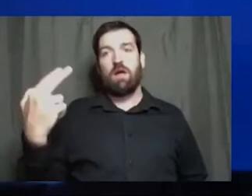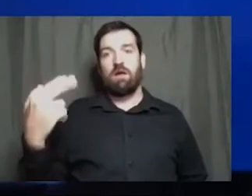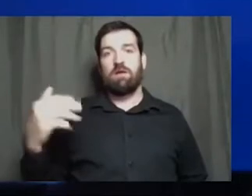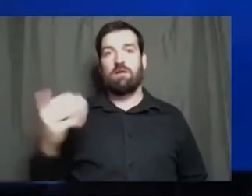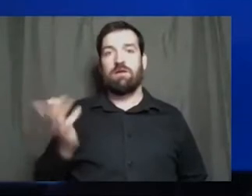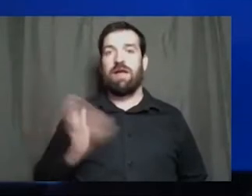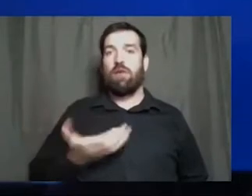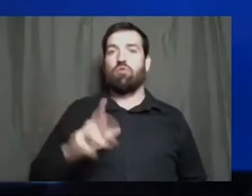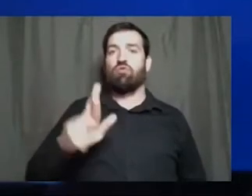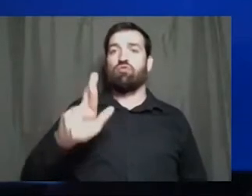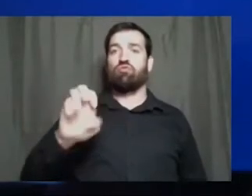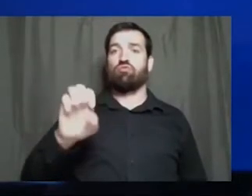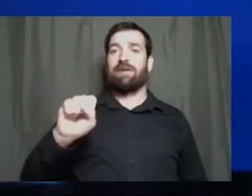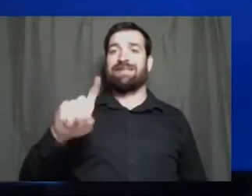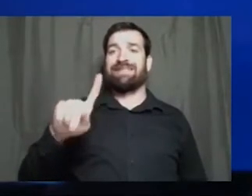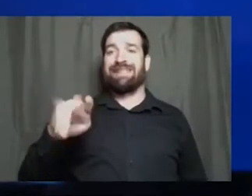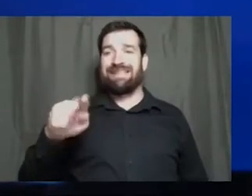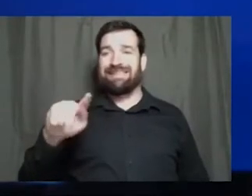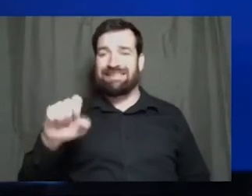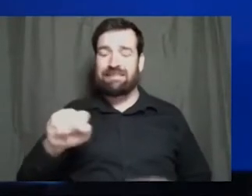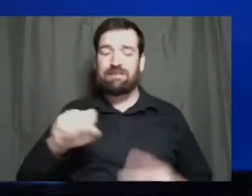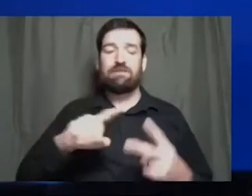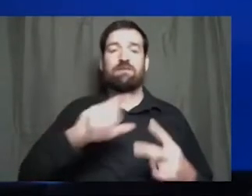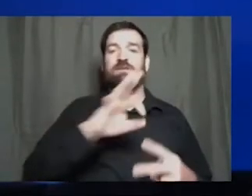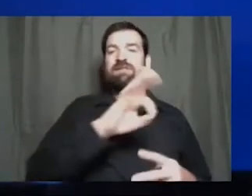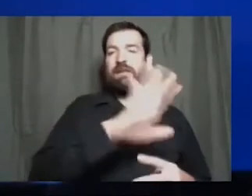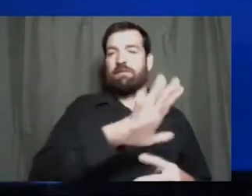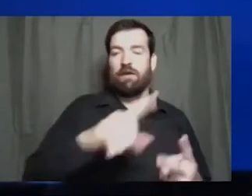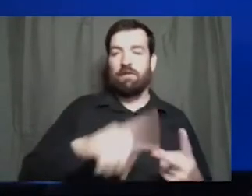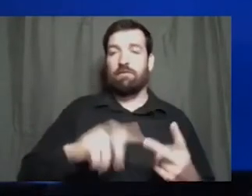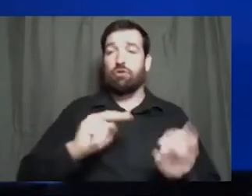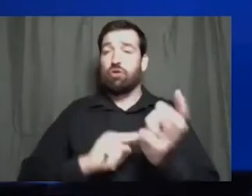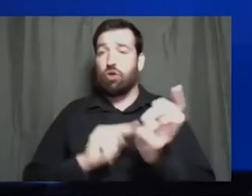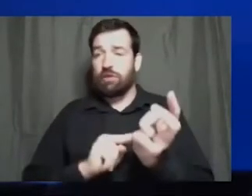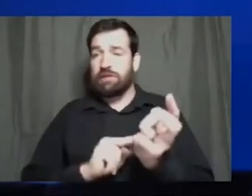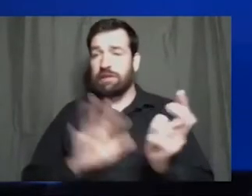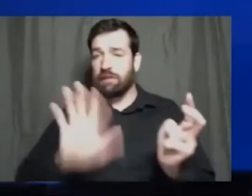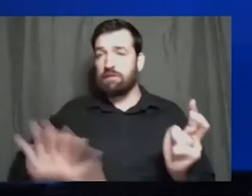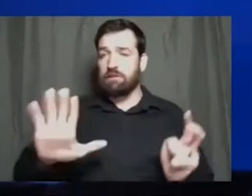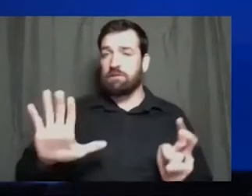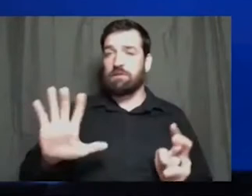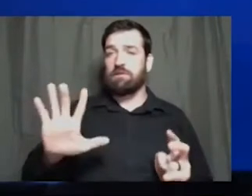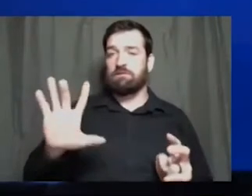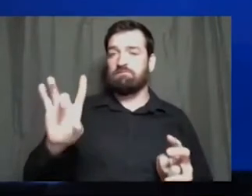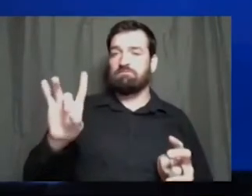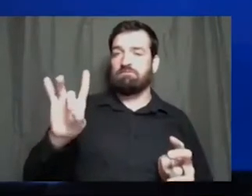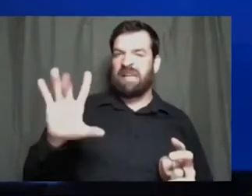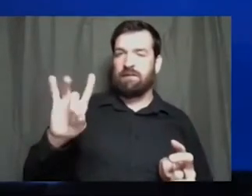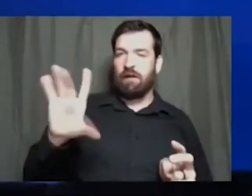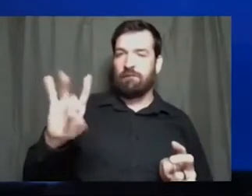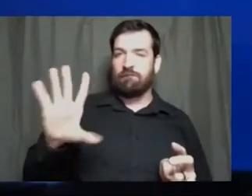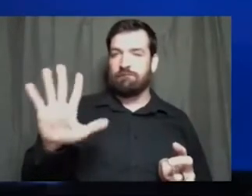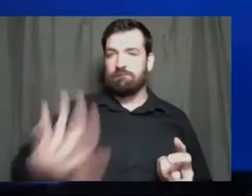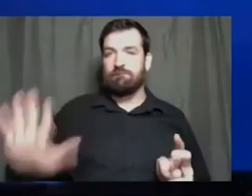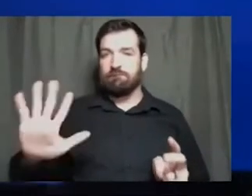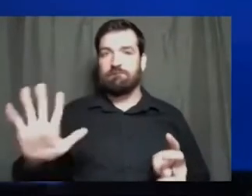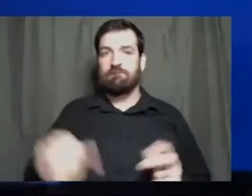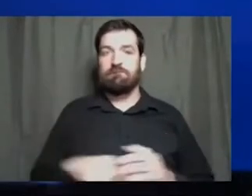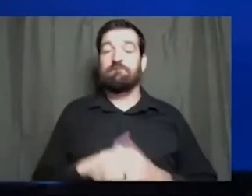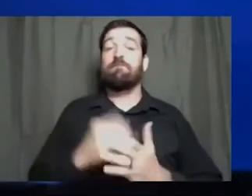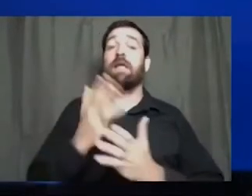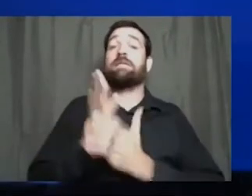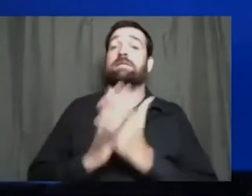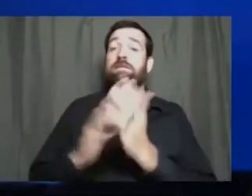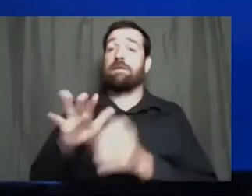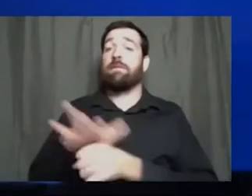95%. Our medical staff is about 85%. I believe the nursing staff, especially on COVID units, is up around that same level. There are some areas of our hospital that is not,